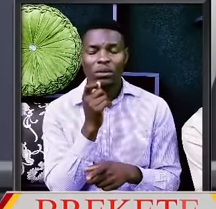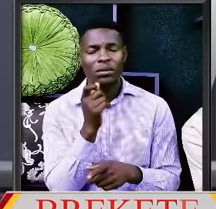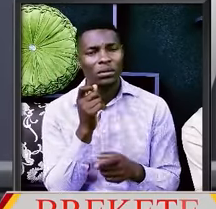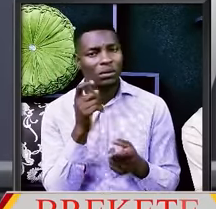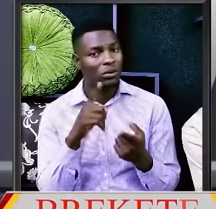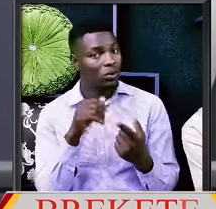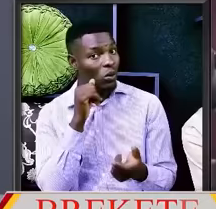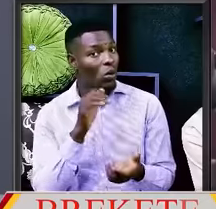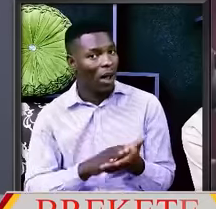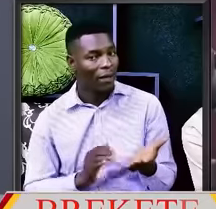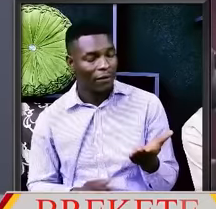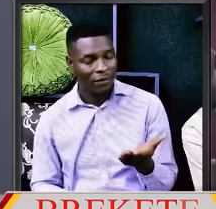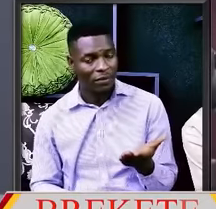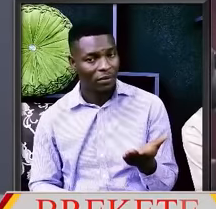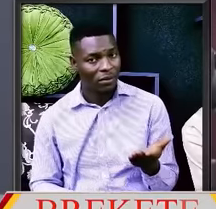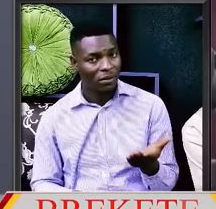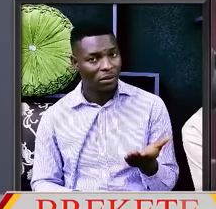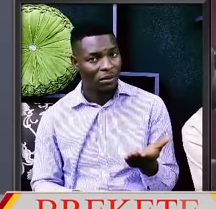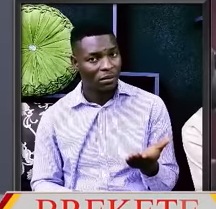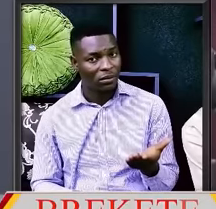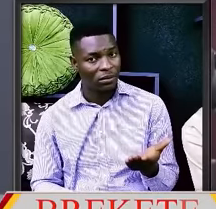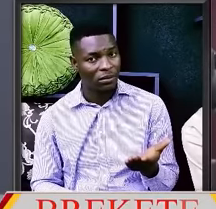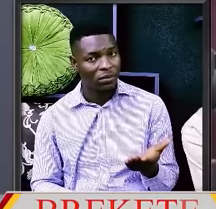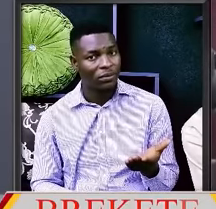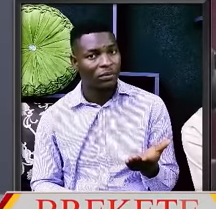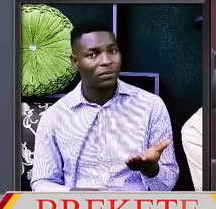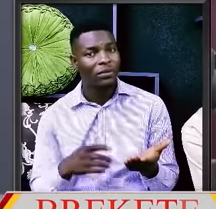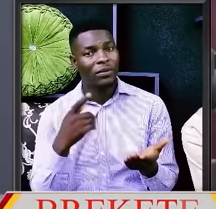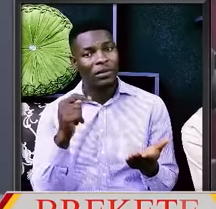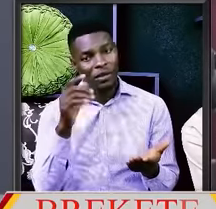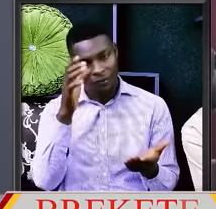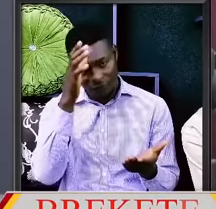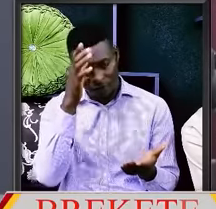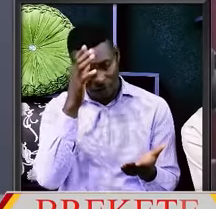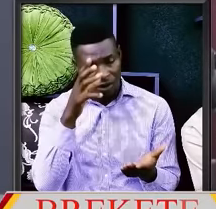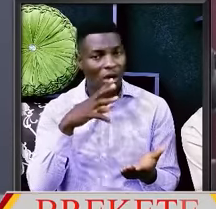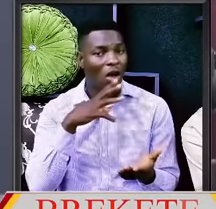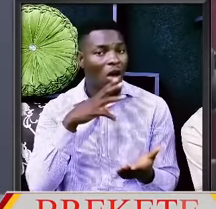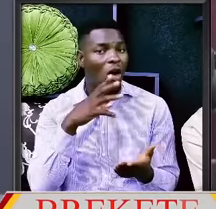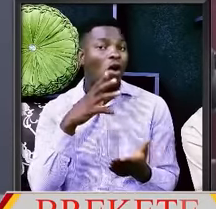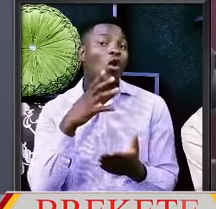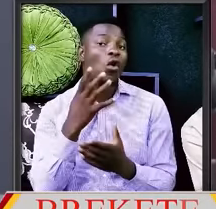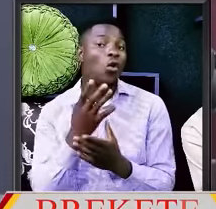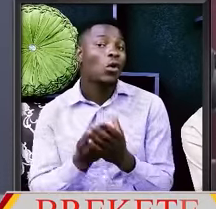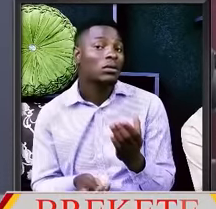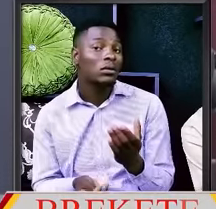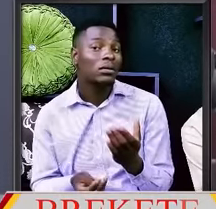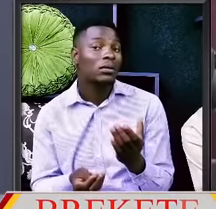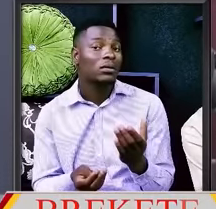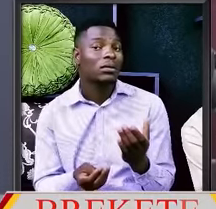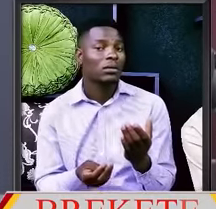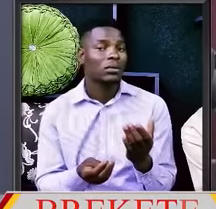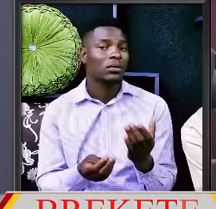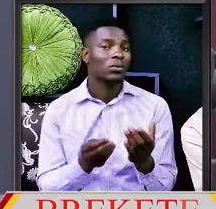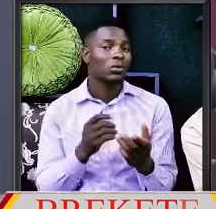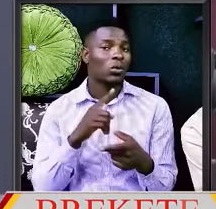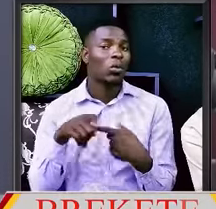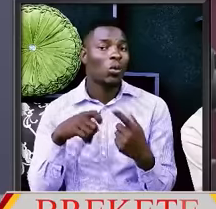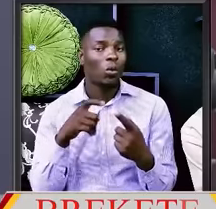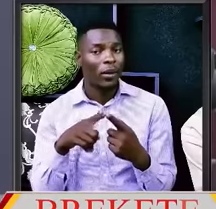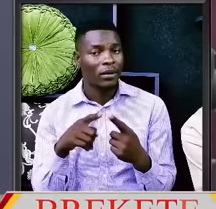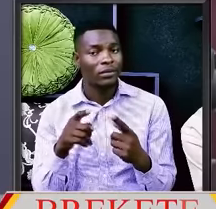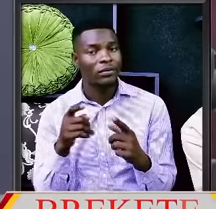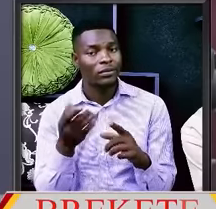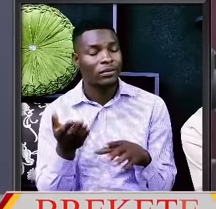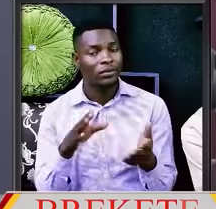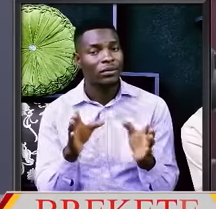To the wife. Okay. The father wasn't there. The father was not there when he was buried. The father